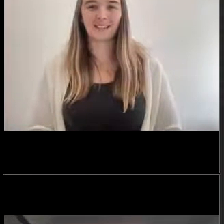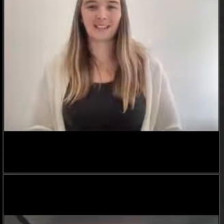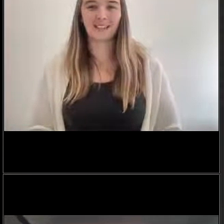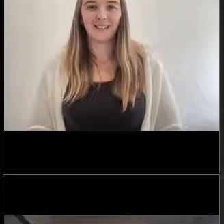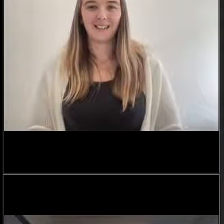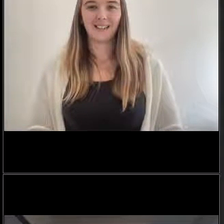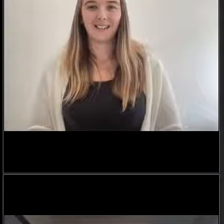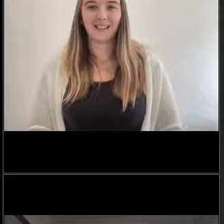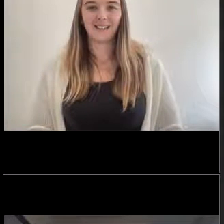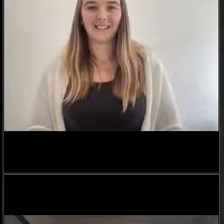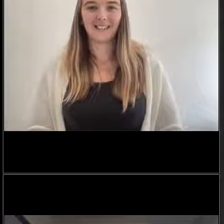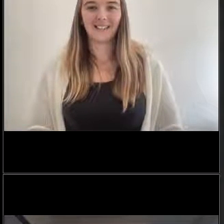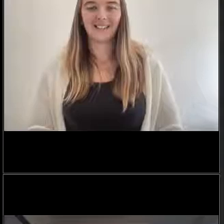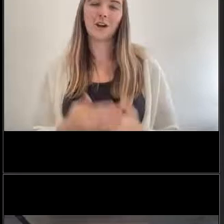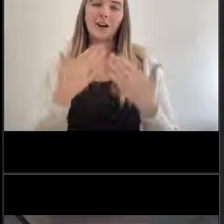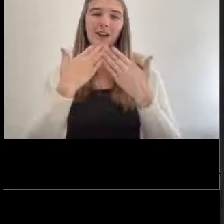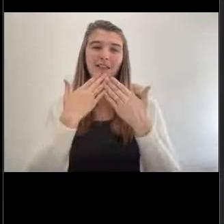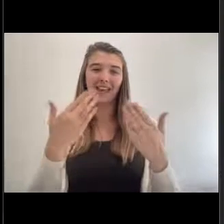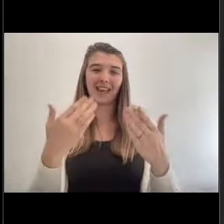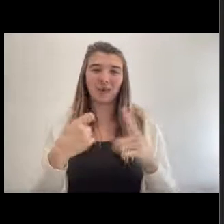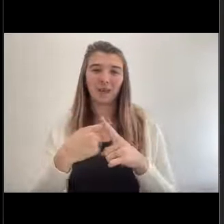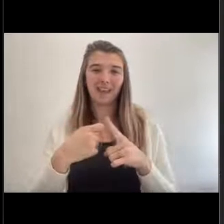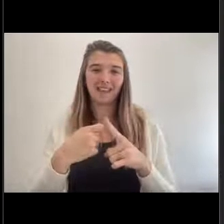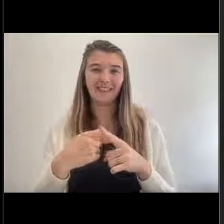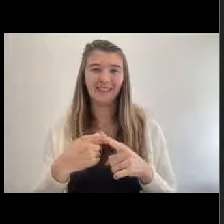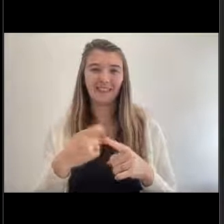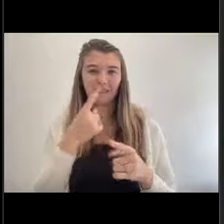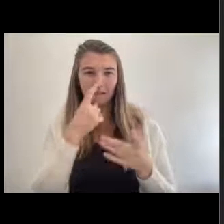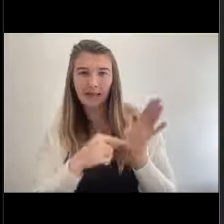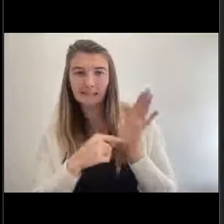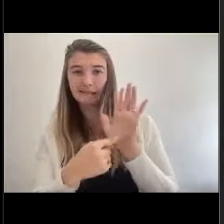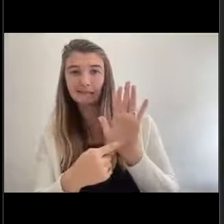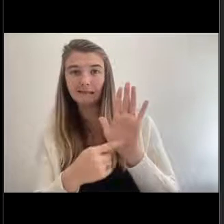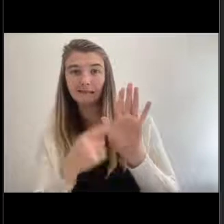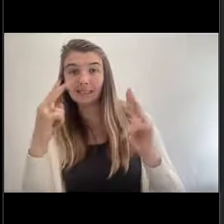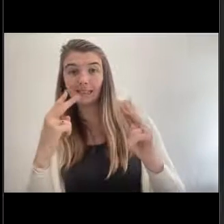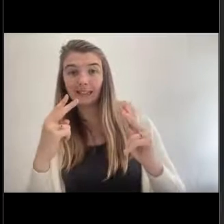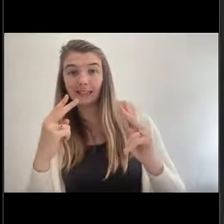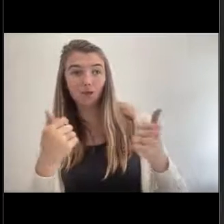There we go. Thanks, Kathy. Can everyone see that okay?